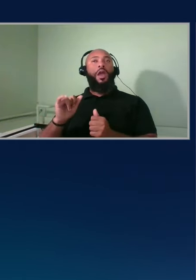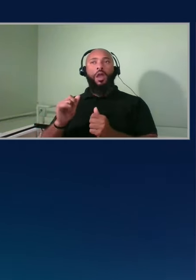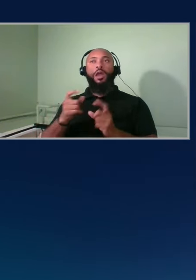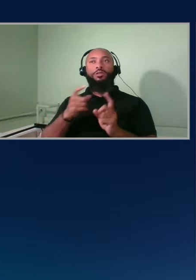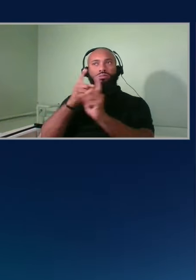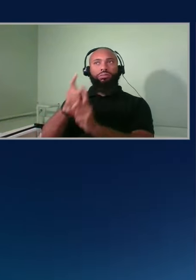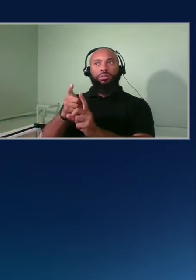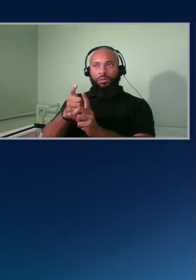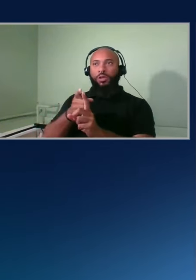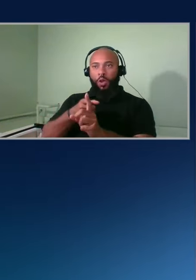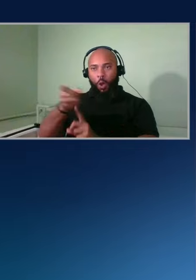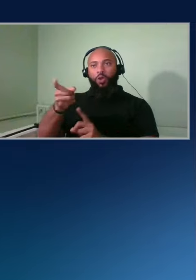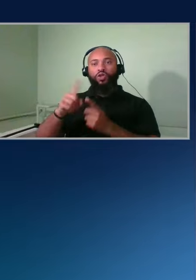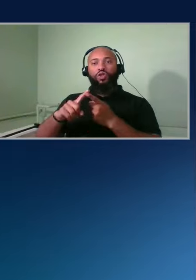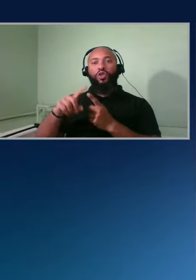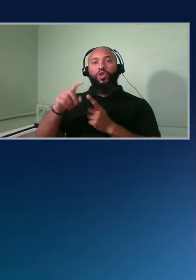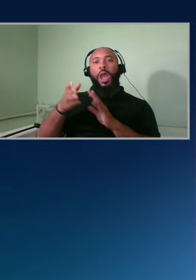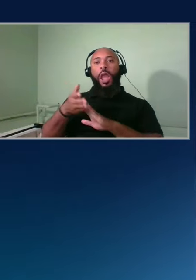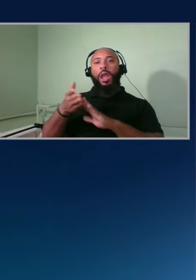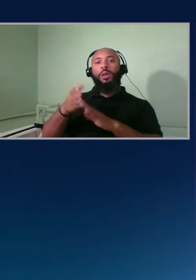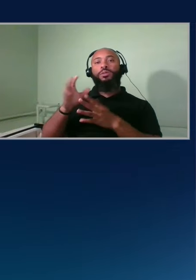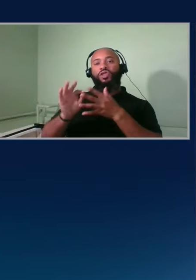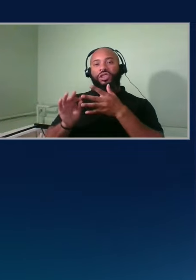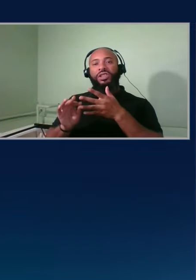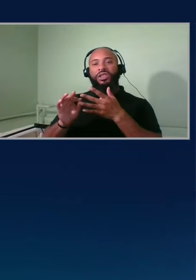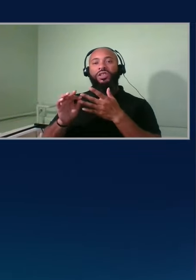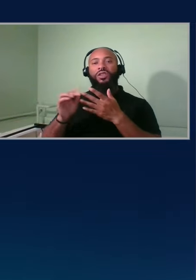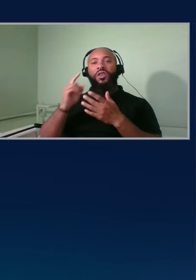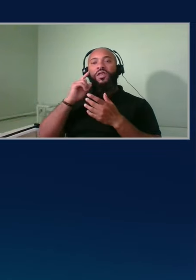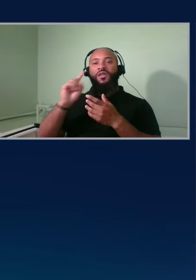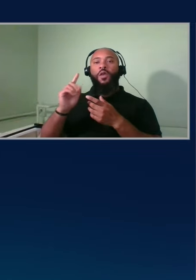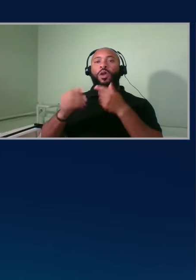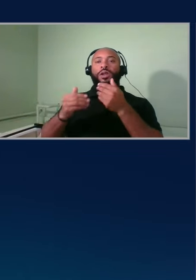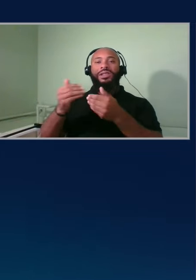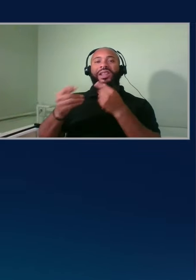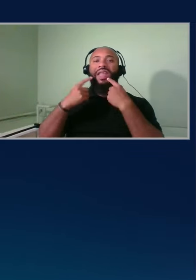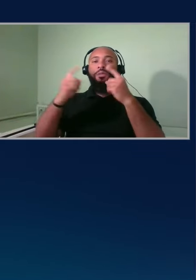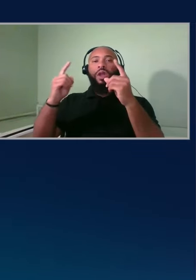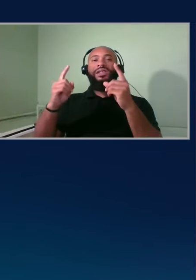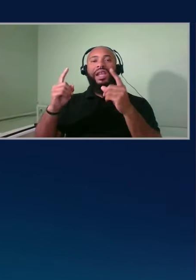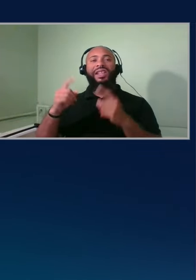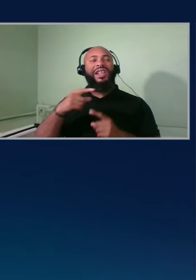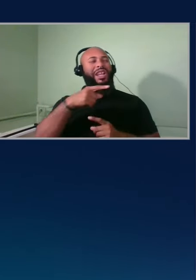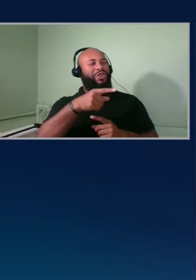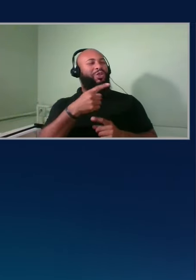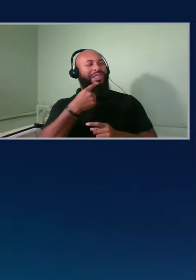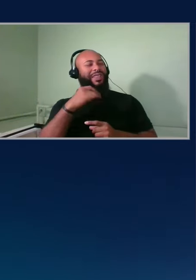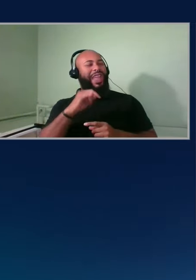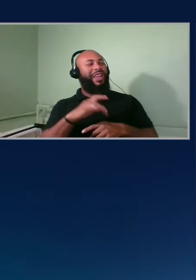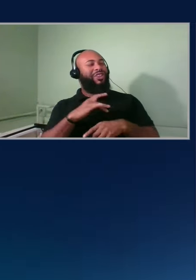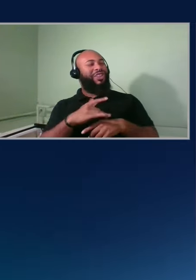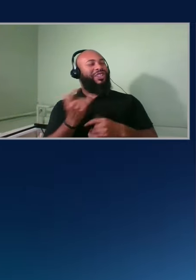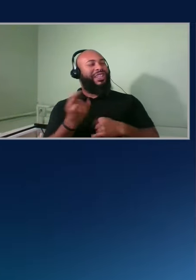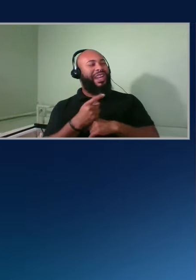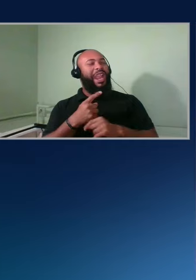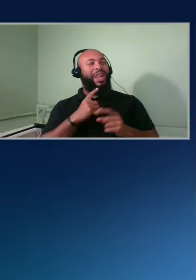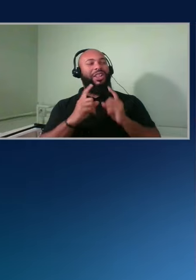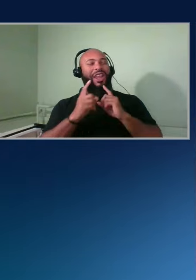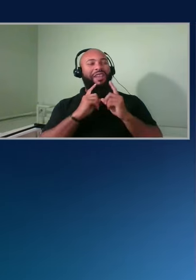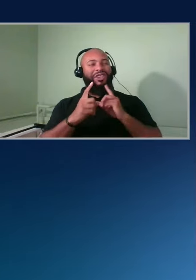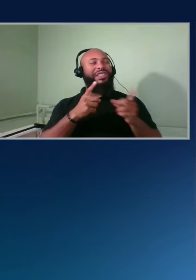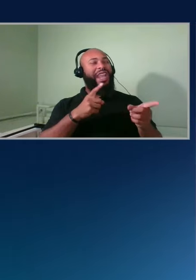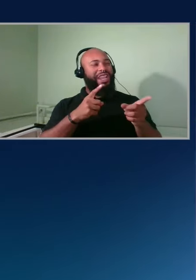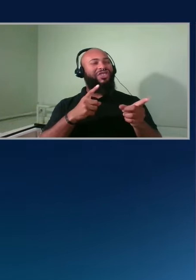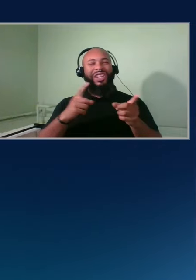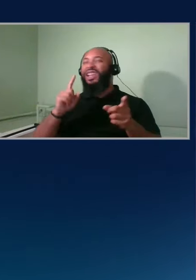to accelerate that procurement process. Yeah. And you just had a conversation earlier today with the marketplace team. We did, yeah. And so it kind of helps bring it all together, right?